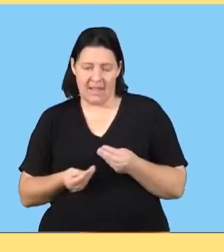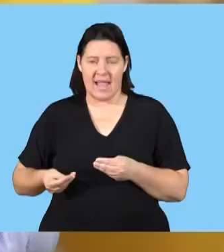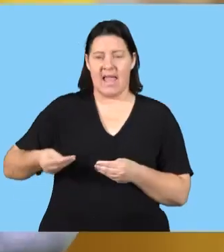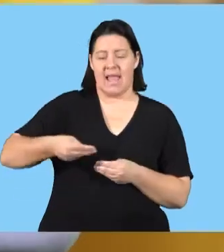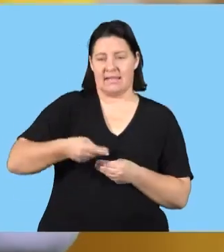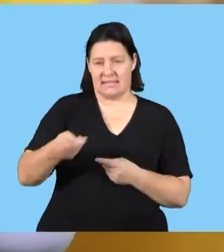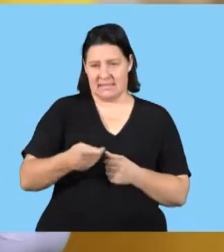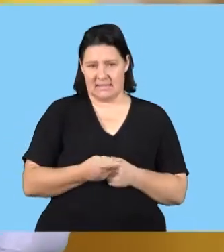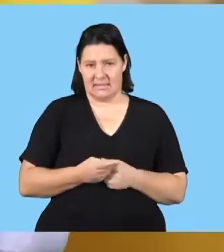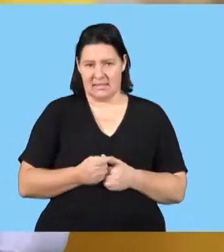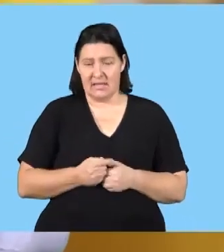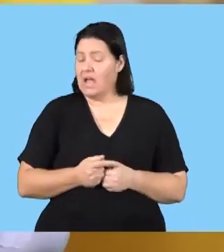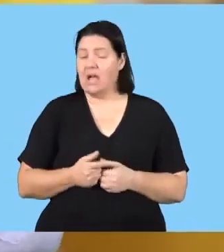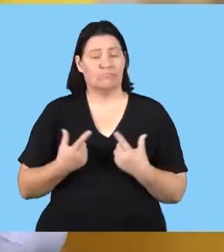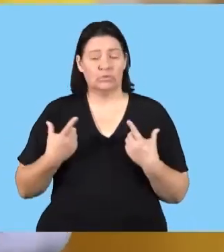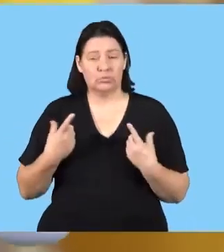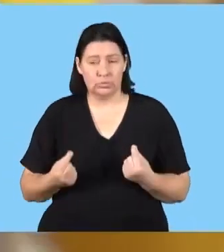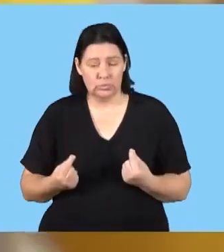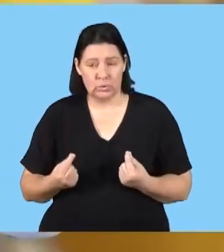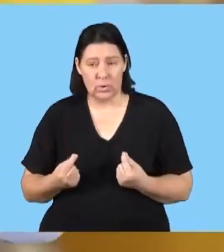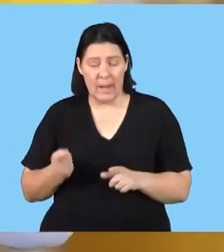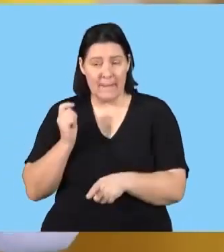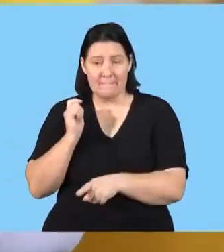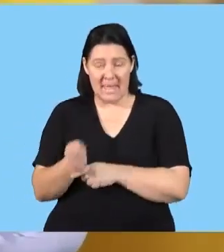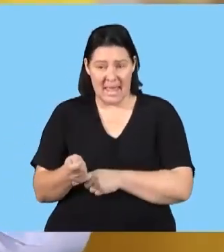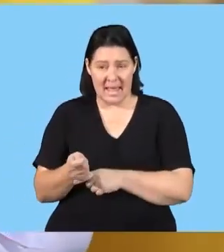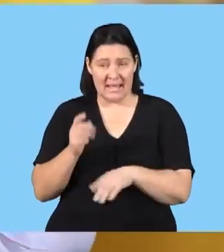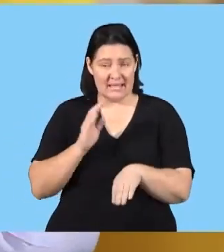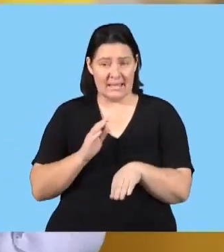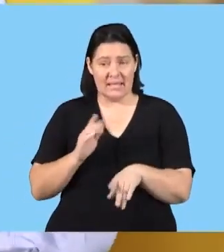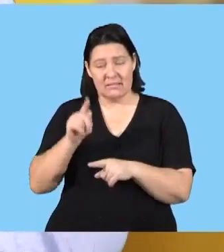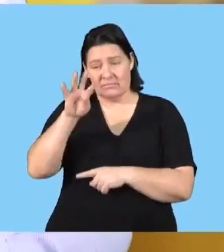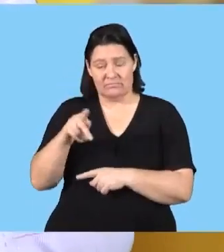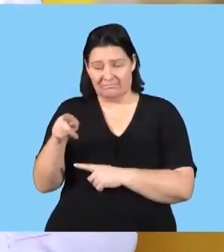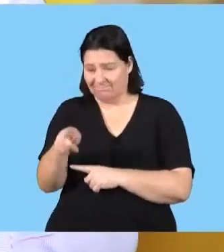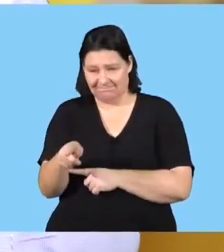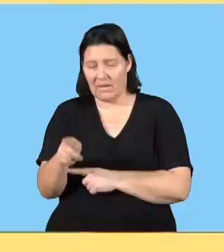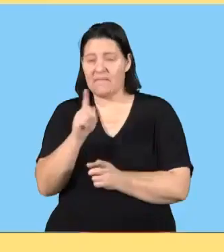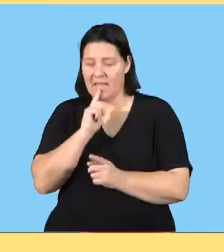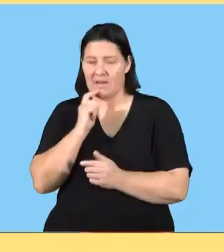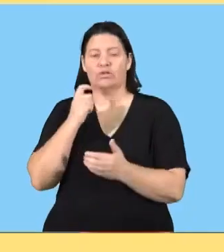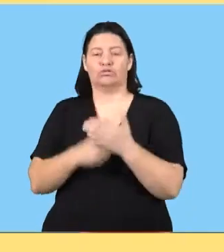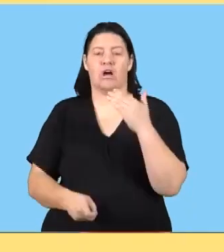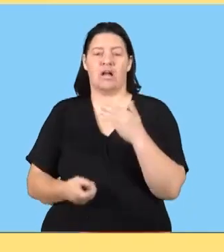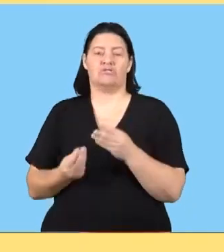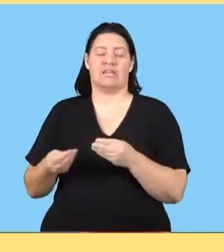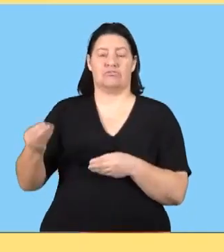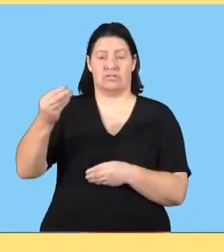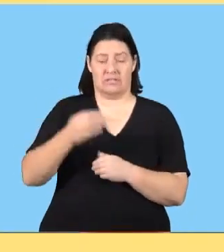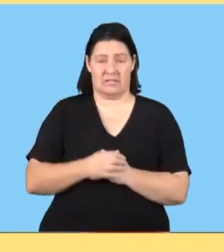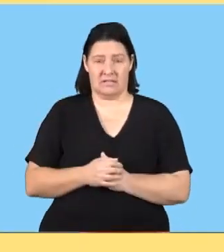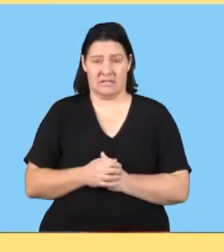account. If they don't pay according to the credit terms, then the debtor is charged